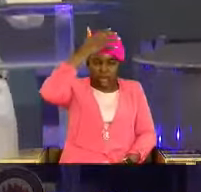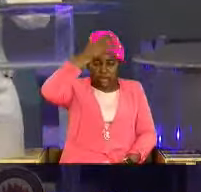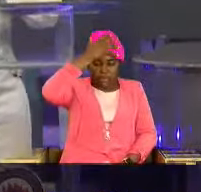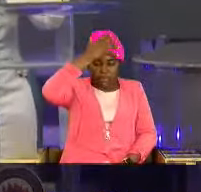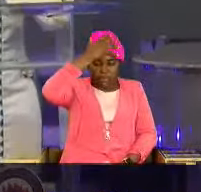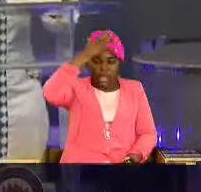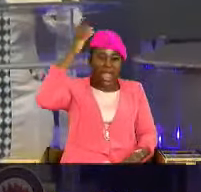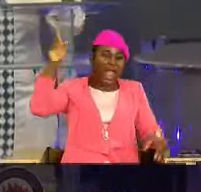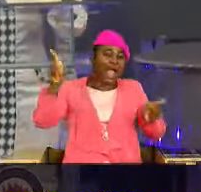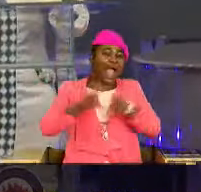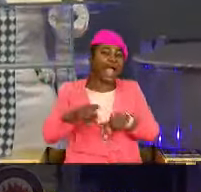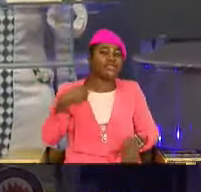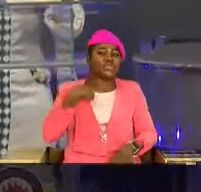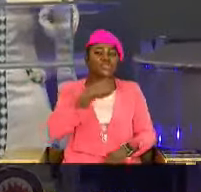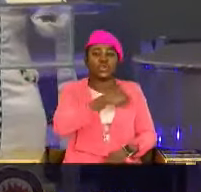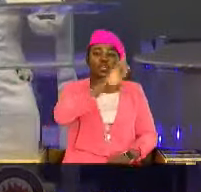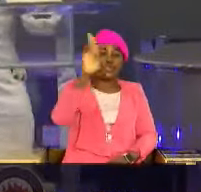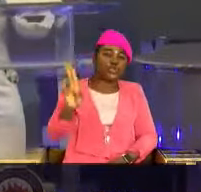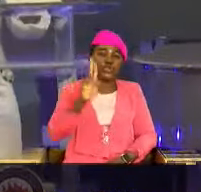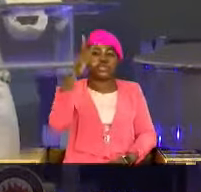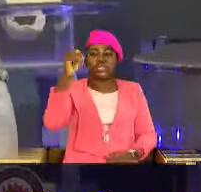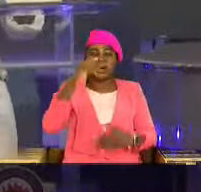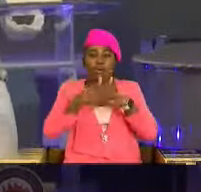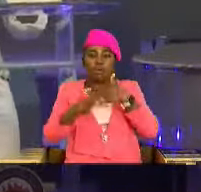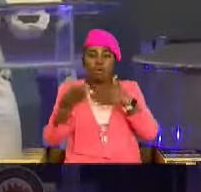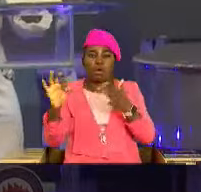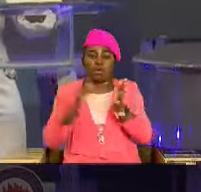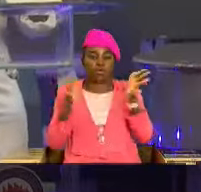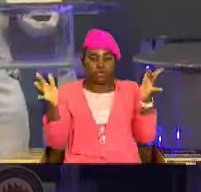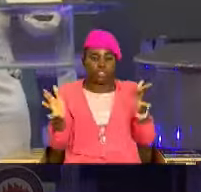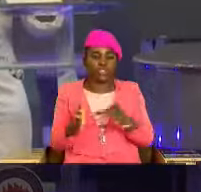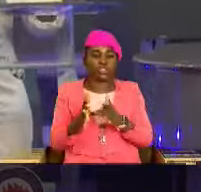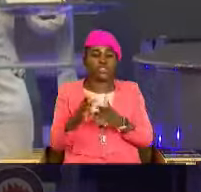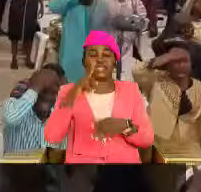Christ say blood of